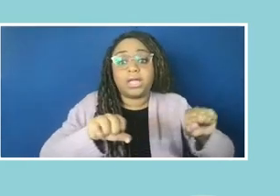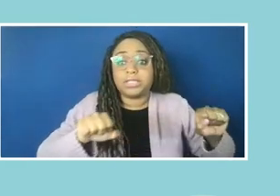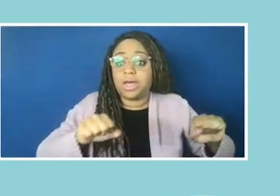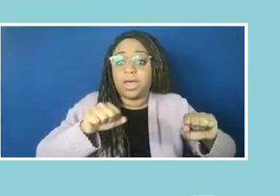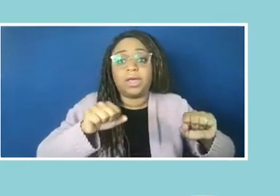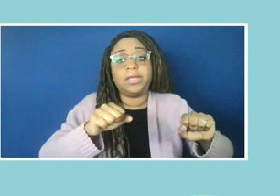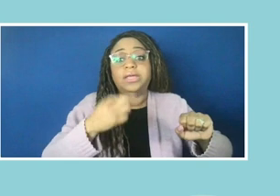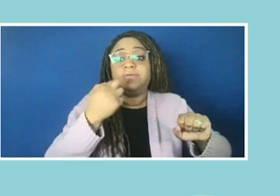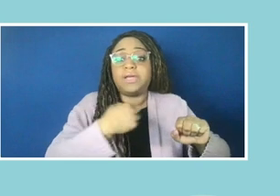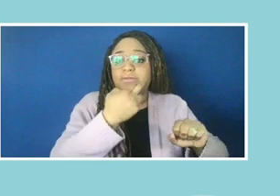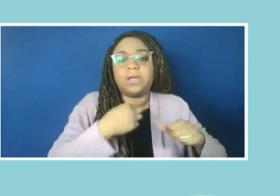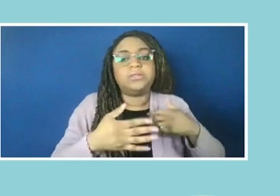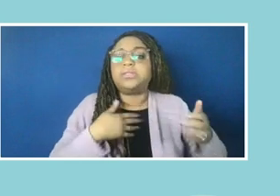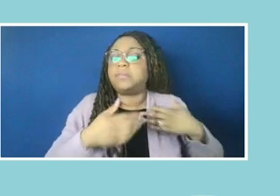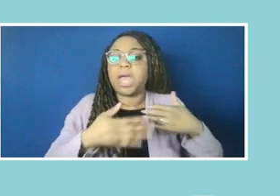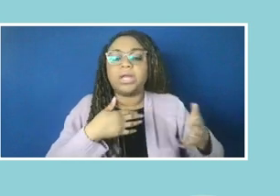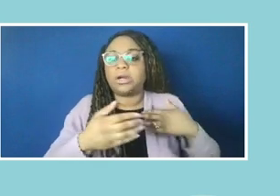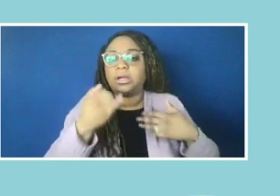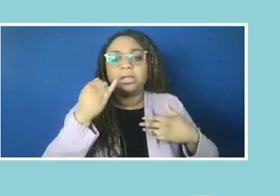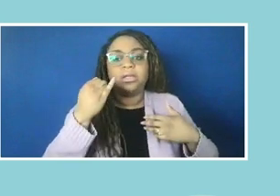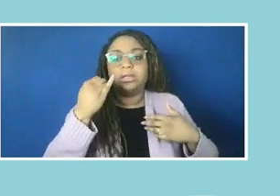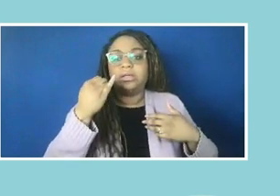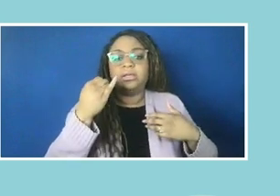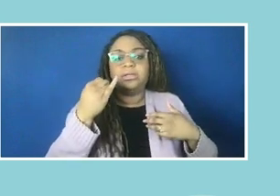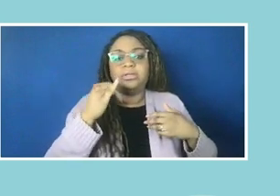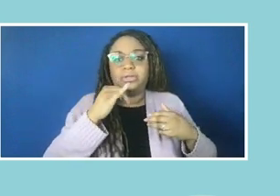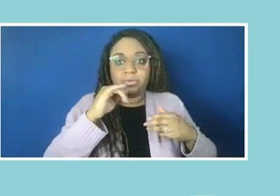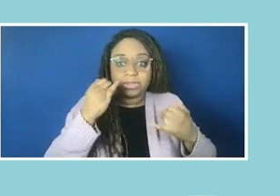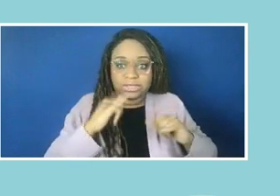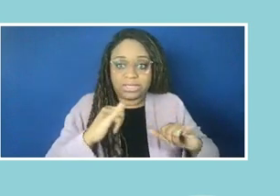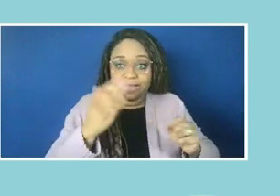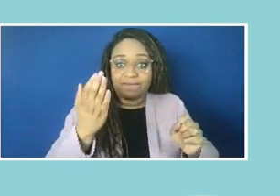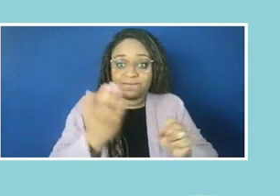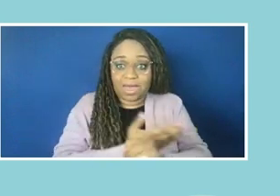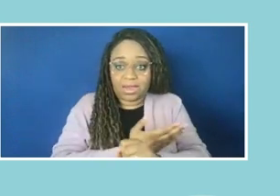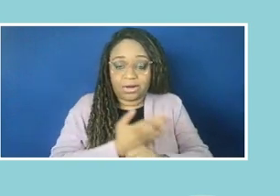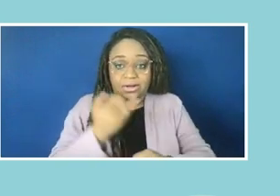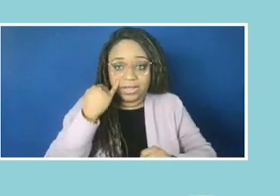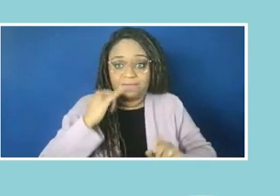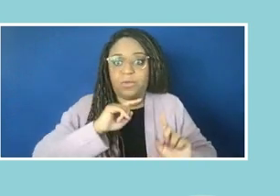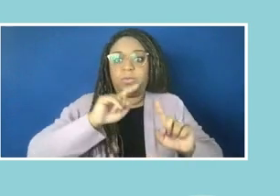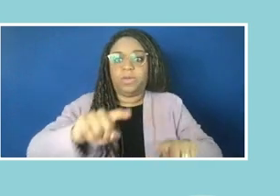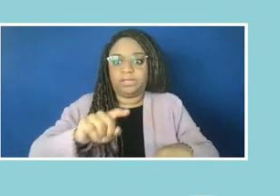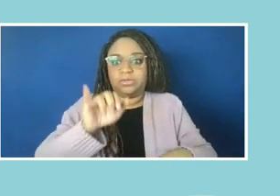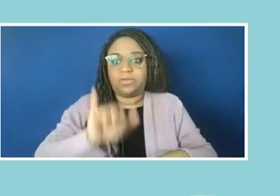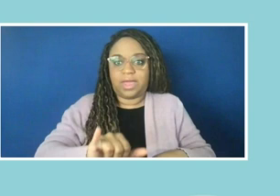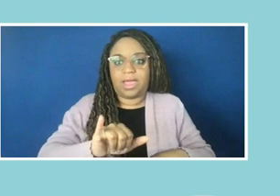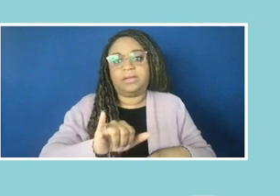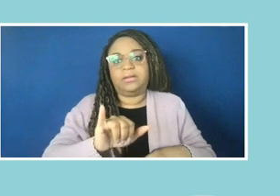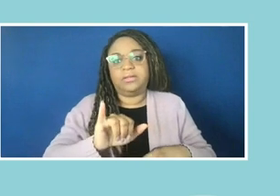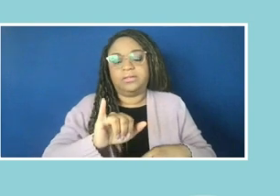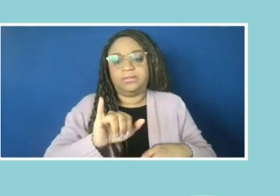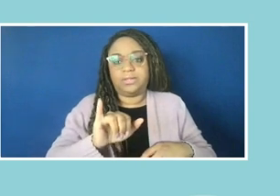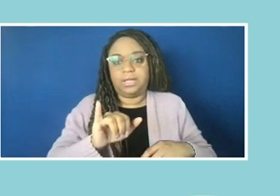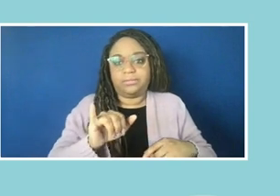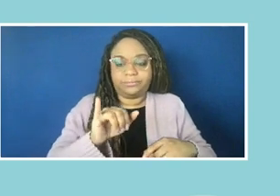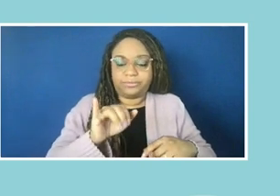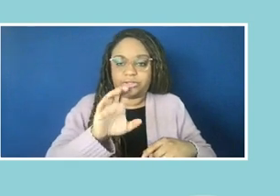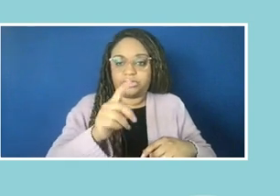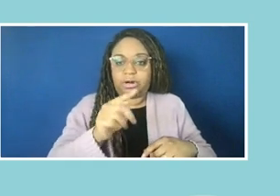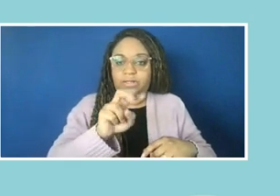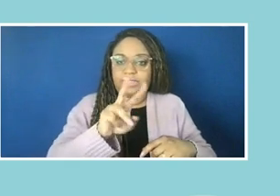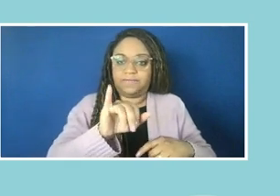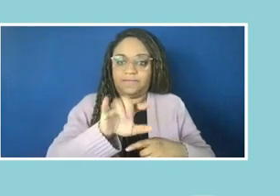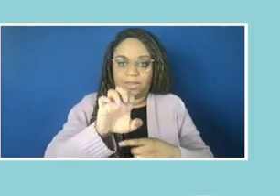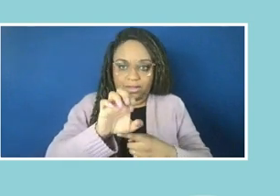to Charlottesville. I know one guy who was disowned by his family. You know, I mean, that's the kind of thing that was